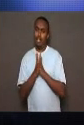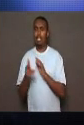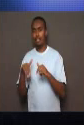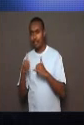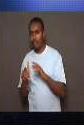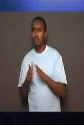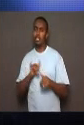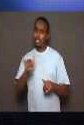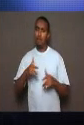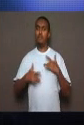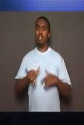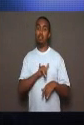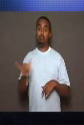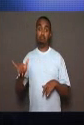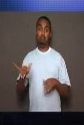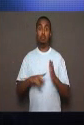feel what they feel.